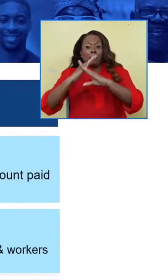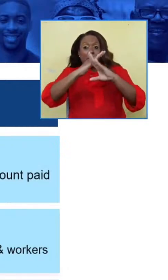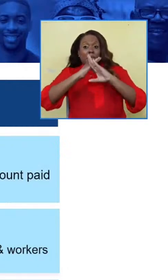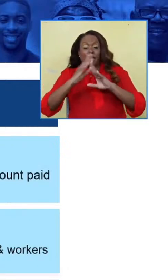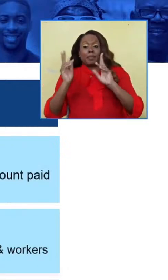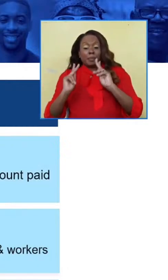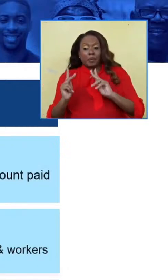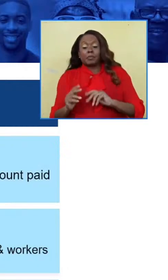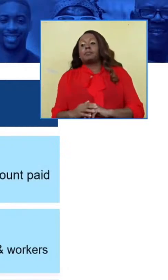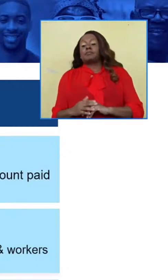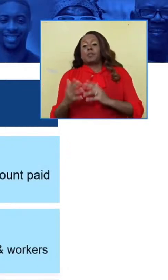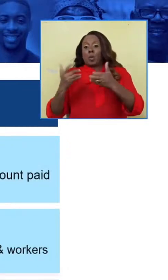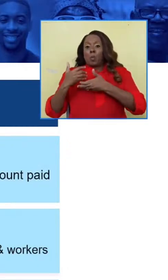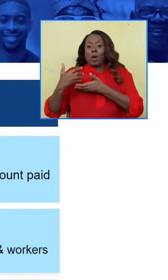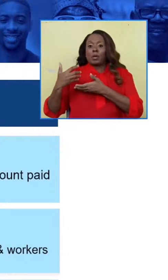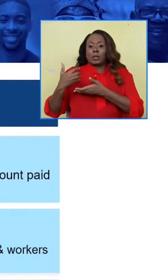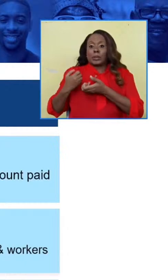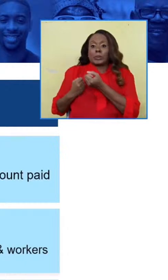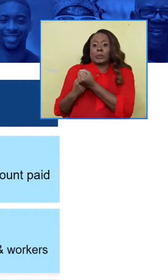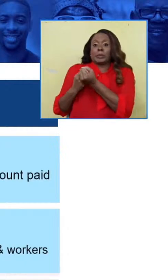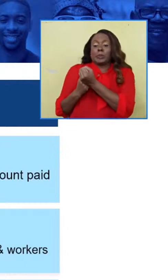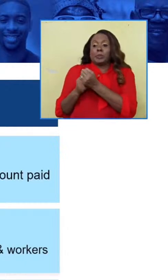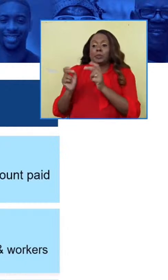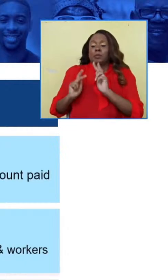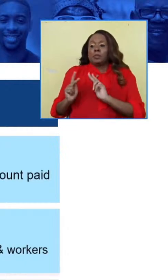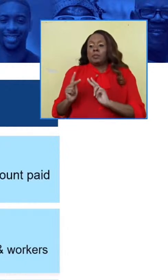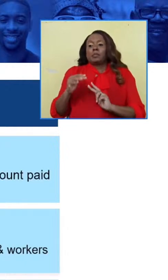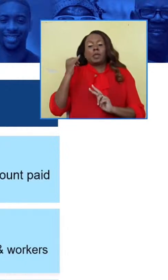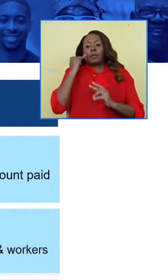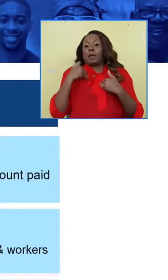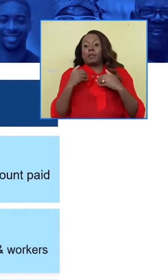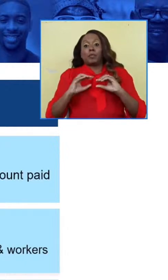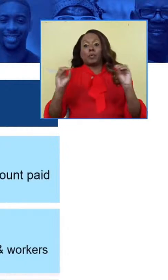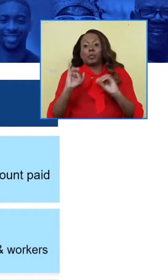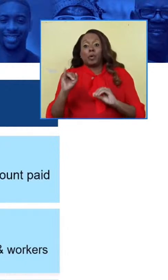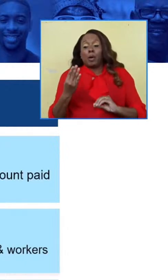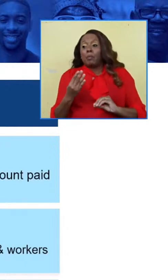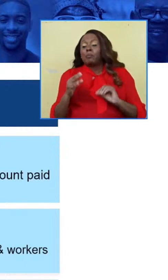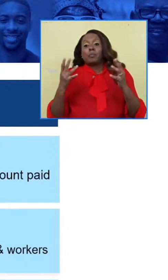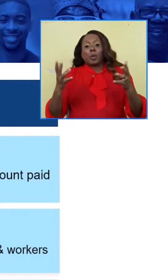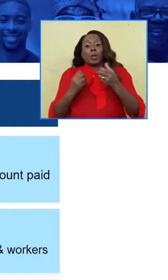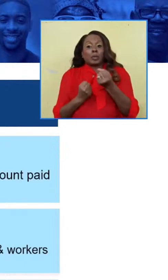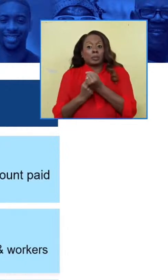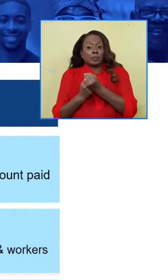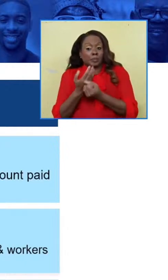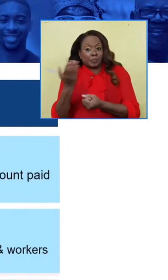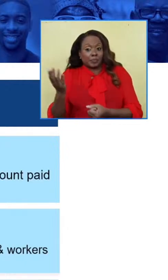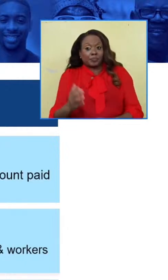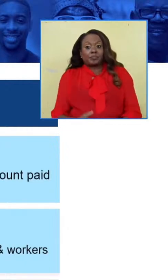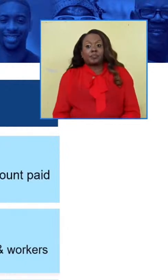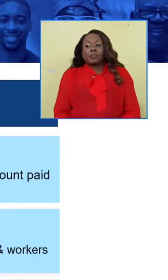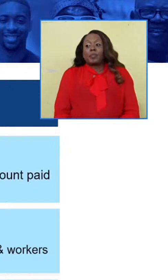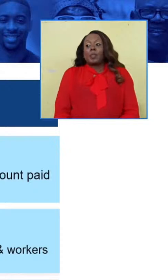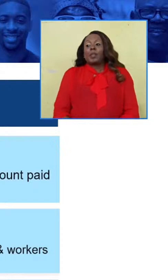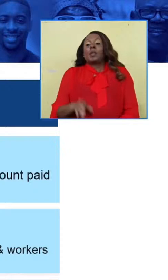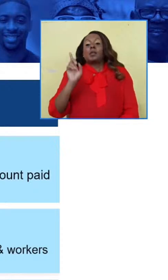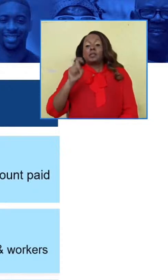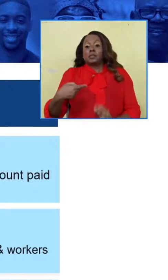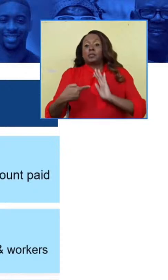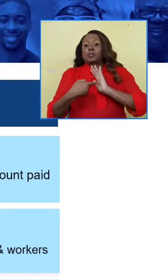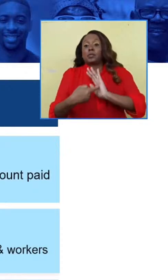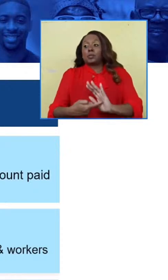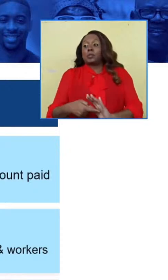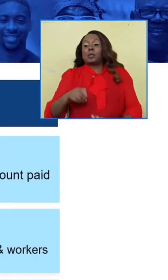so income support when you lost your income. It should reflect Barbados' value system,